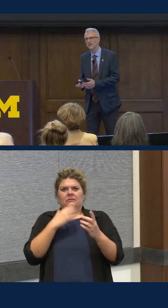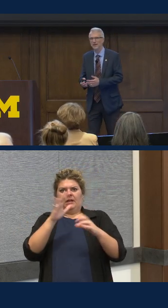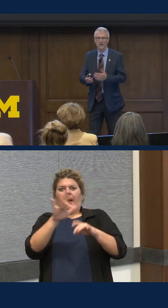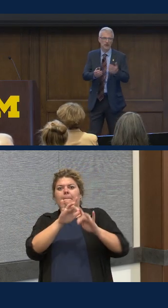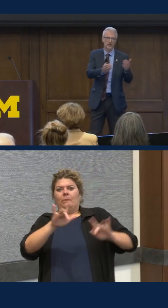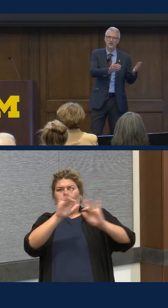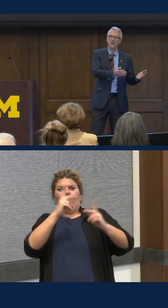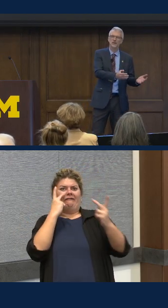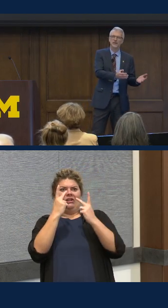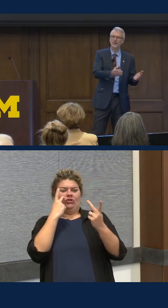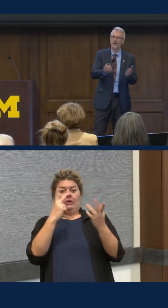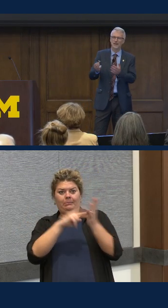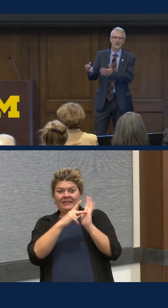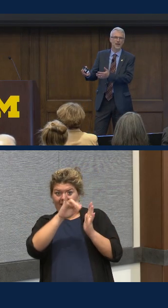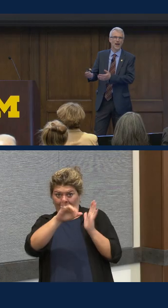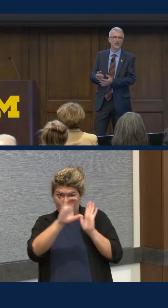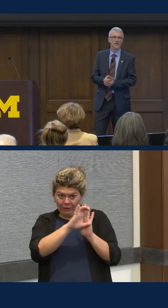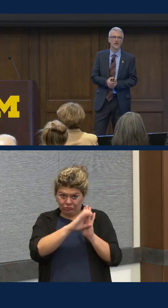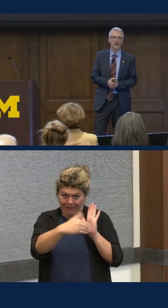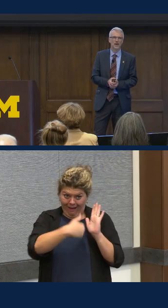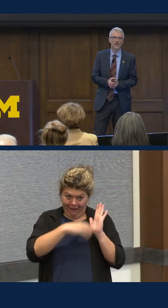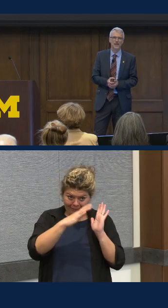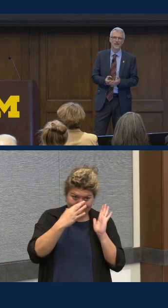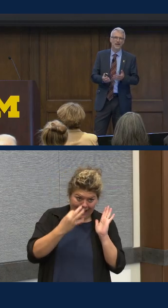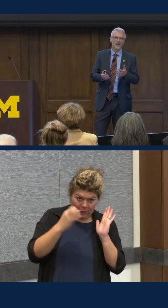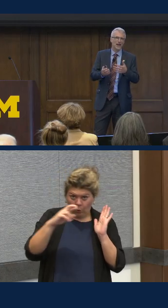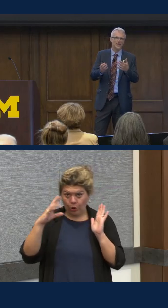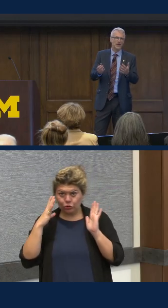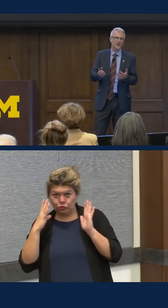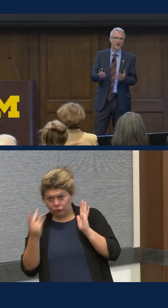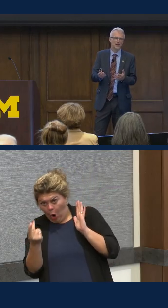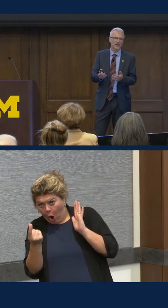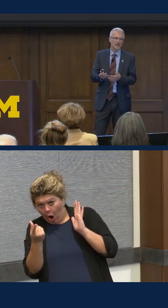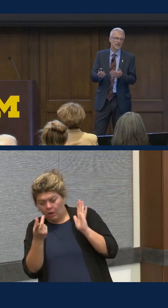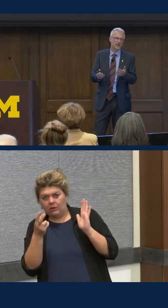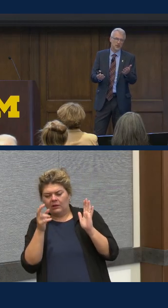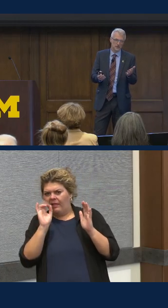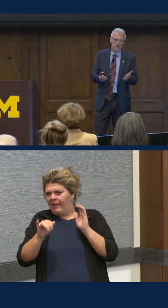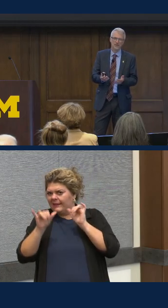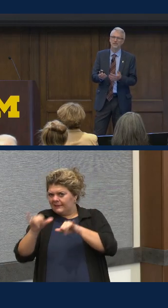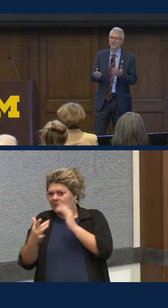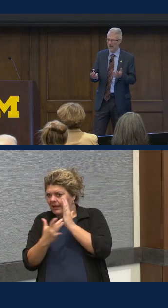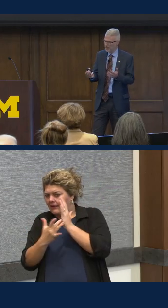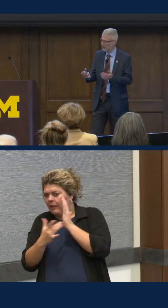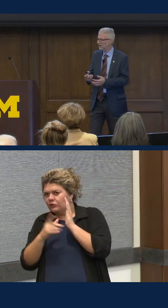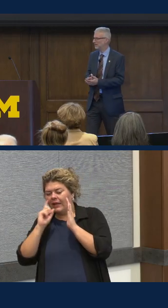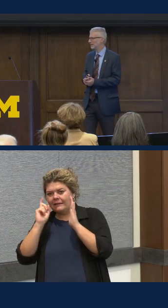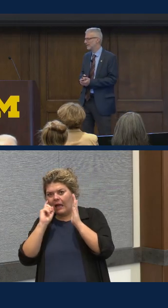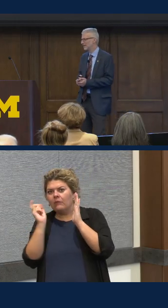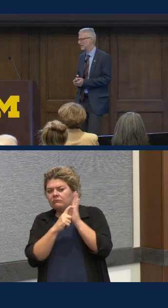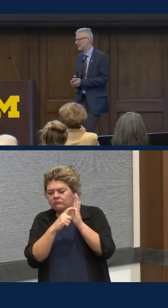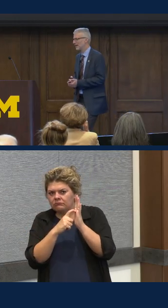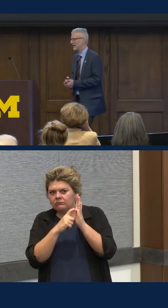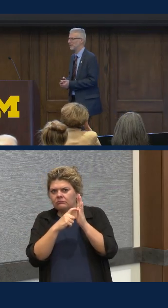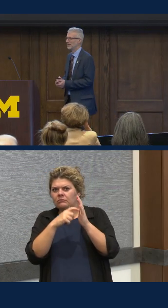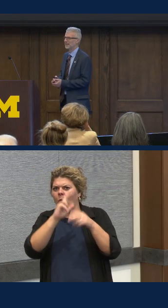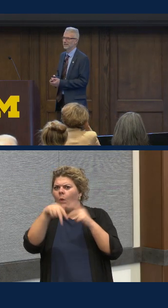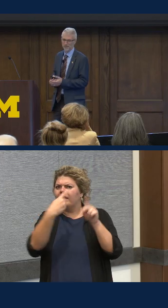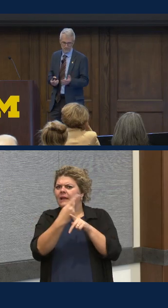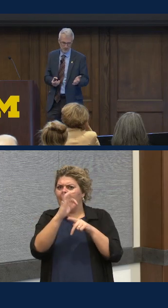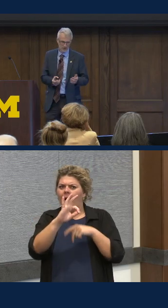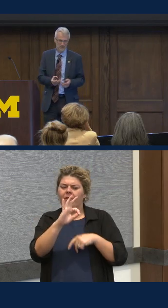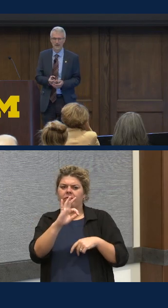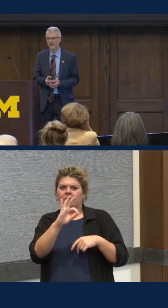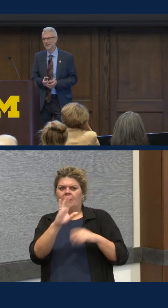tells you whether this picture contains a cat or a dog, and that same technology can be used to decide whether